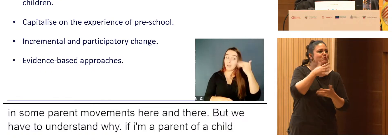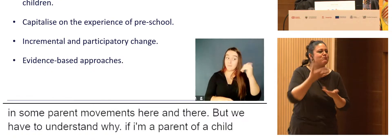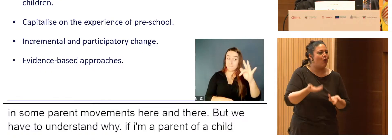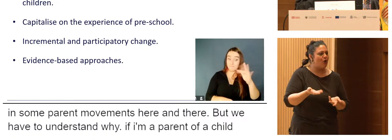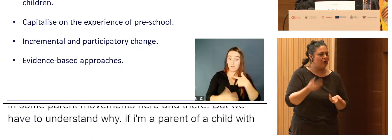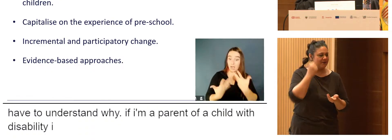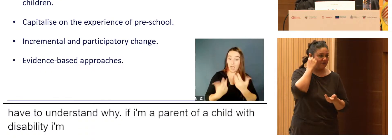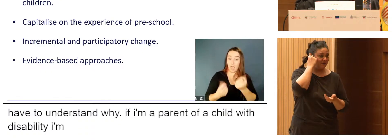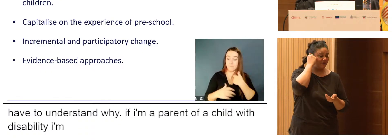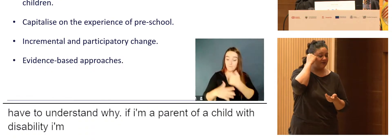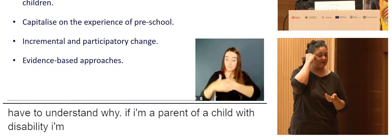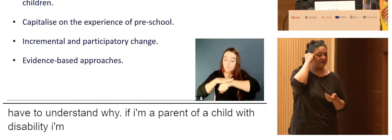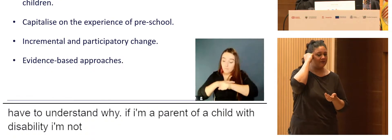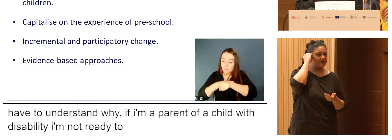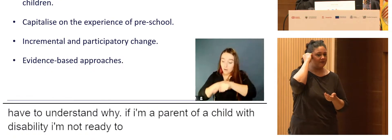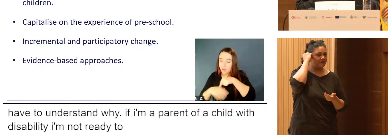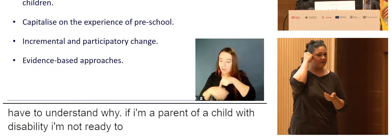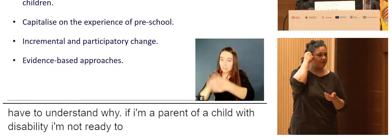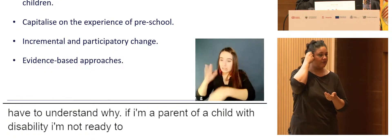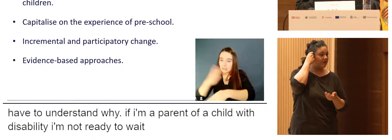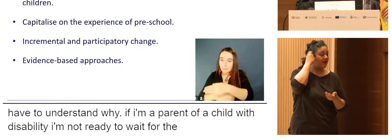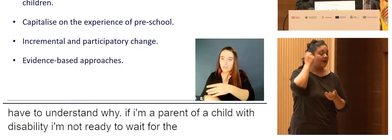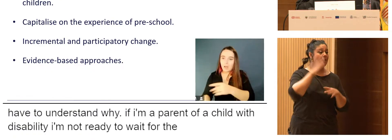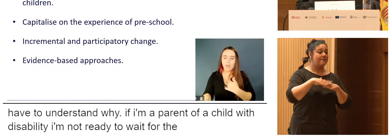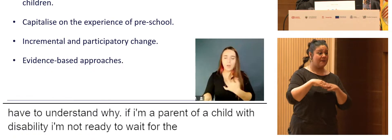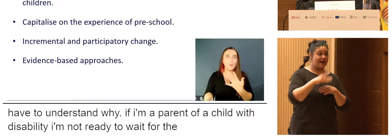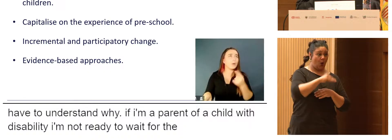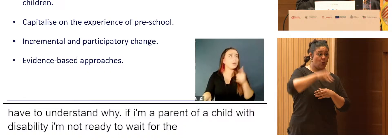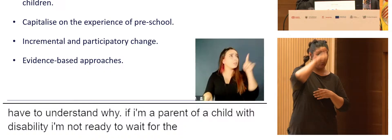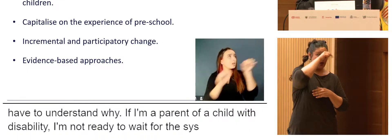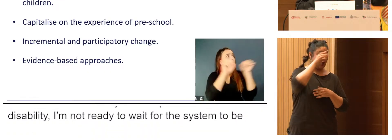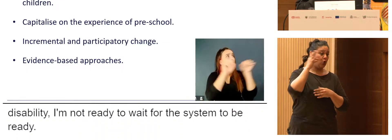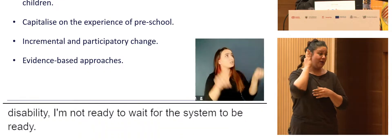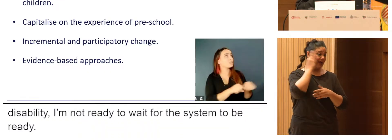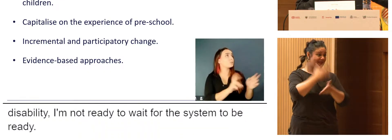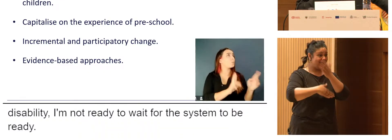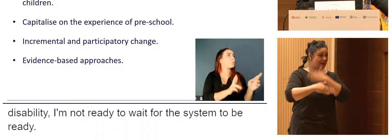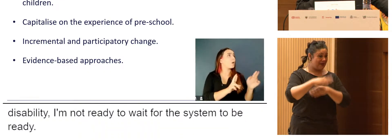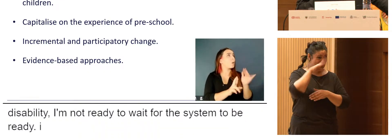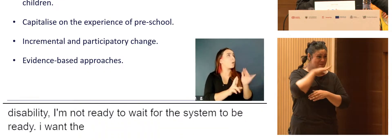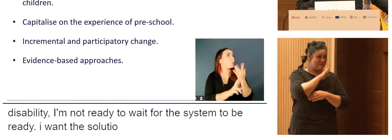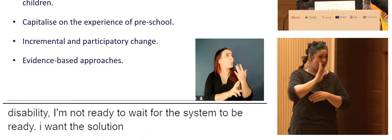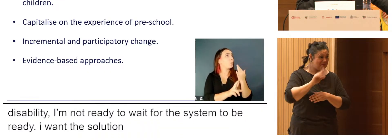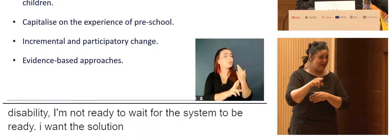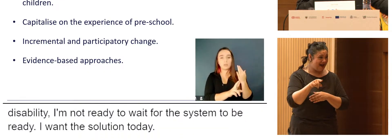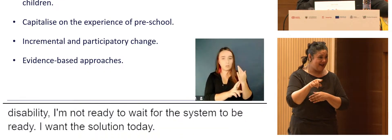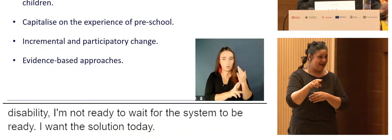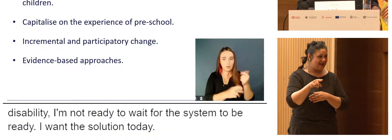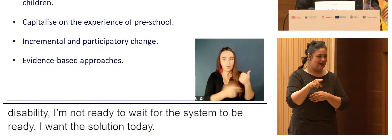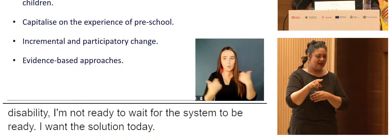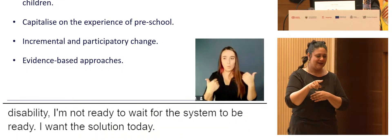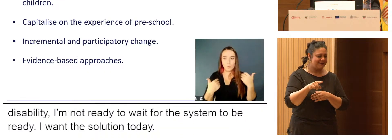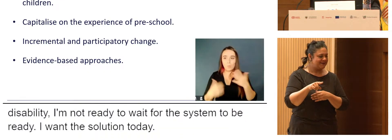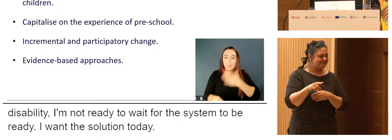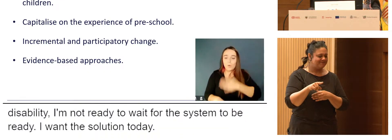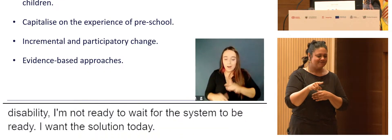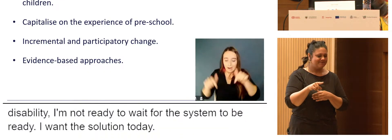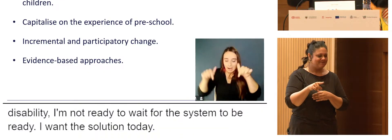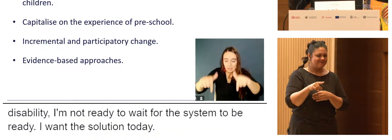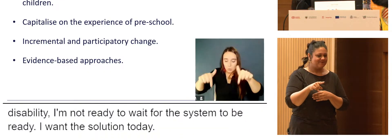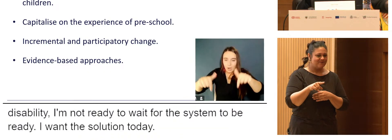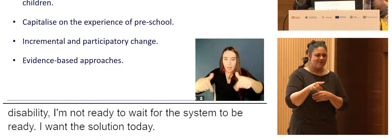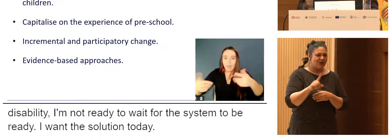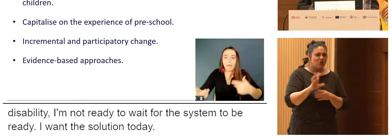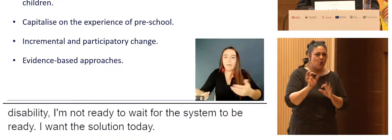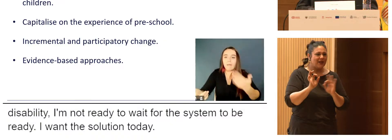I'm not ready to wait for the system to be ready. I want a solution today. And there